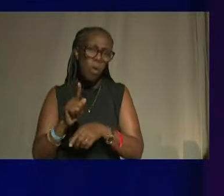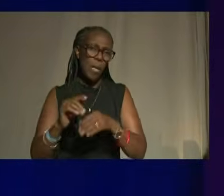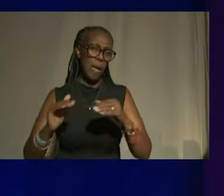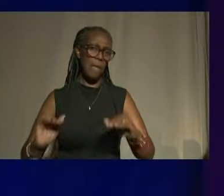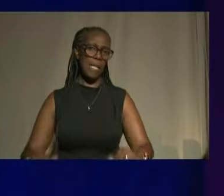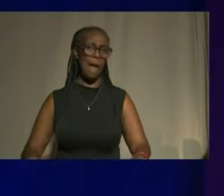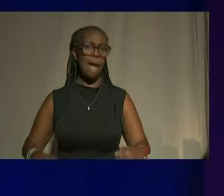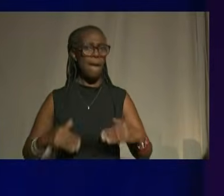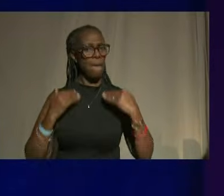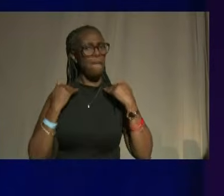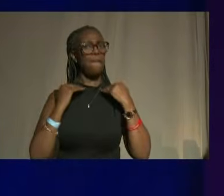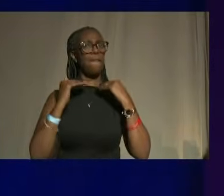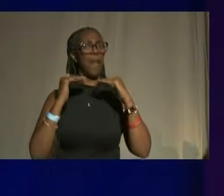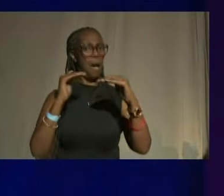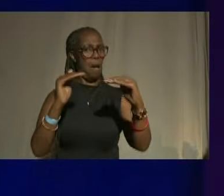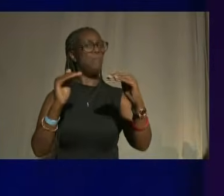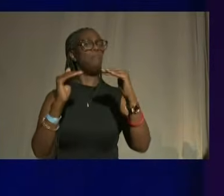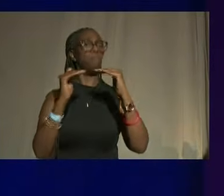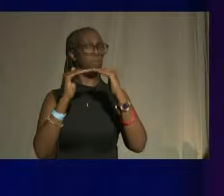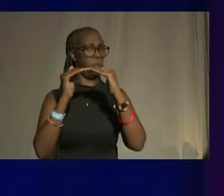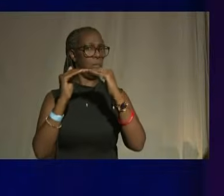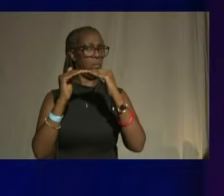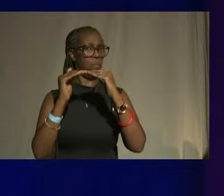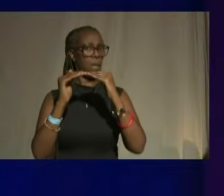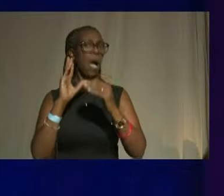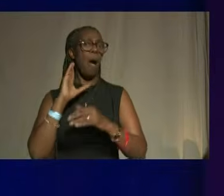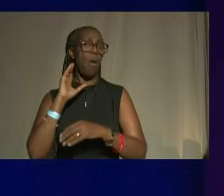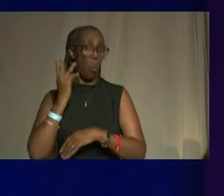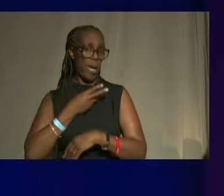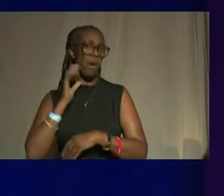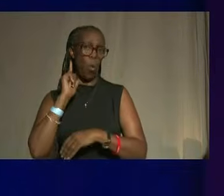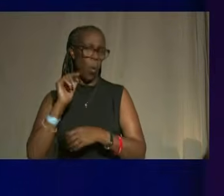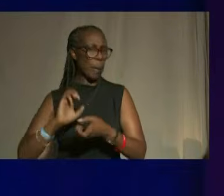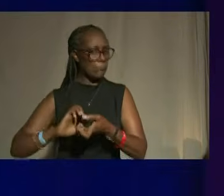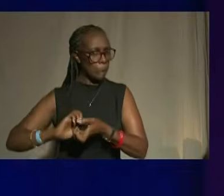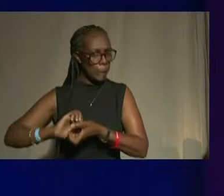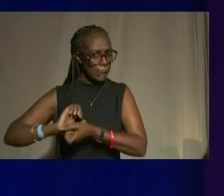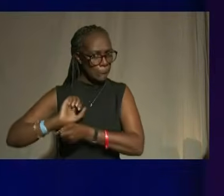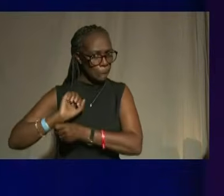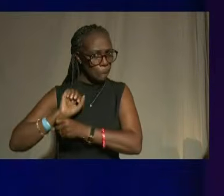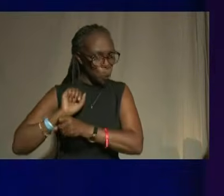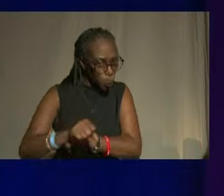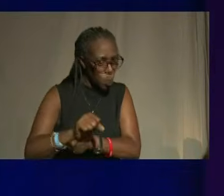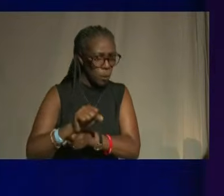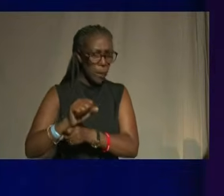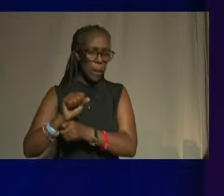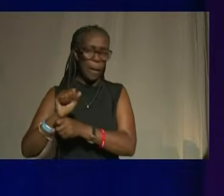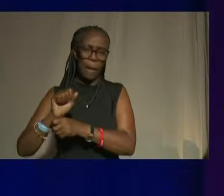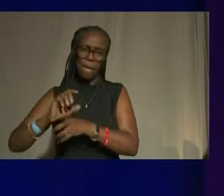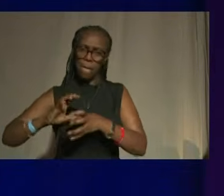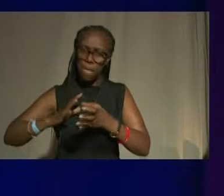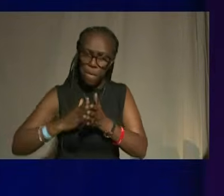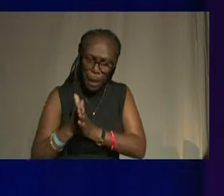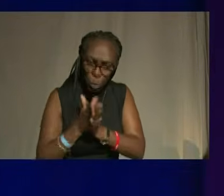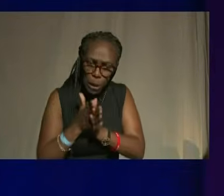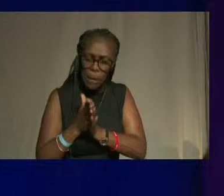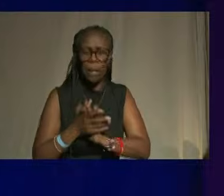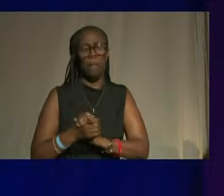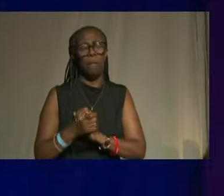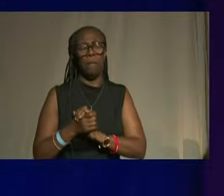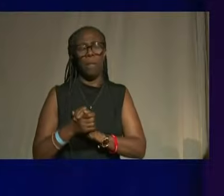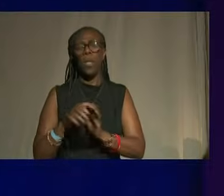done. And I know that we will pursue it vigorously to ensure that Jamaica is not left